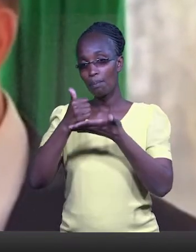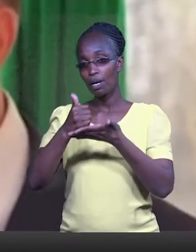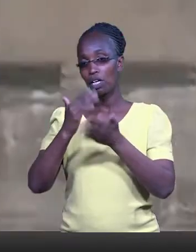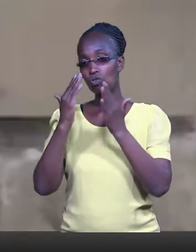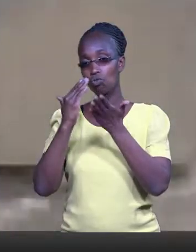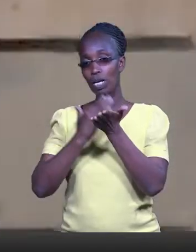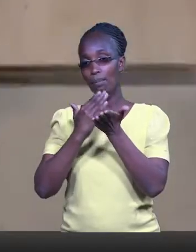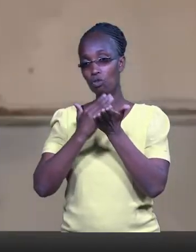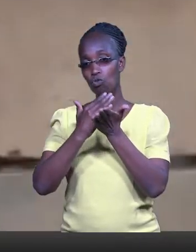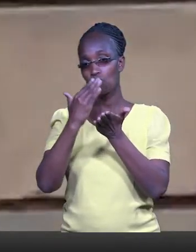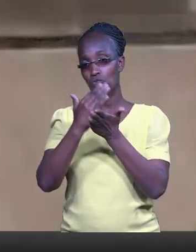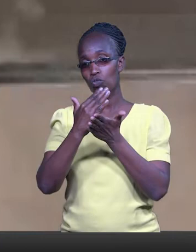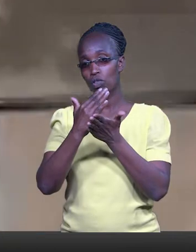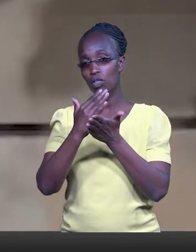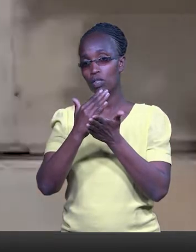help to...